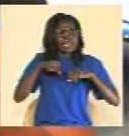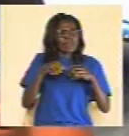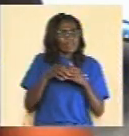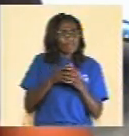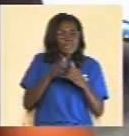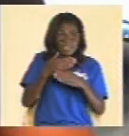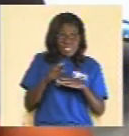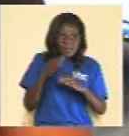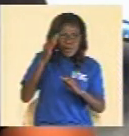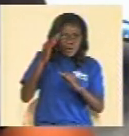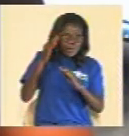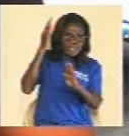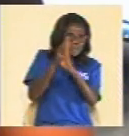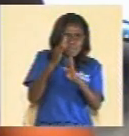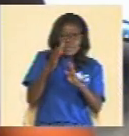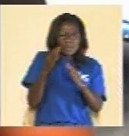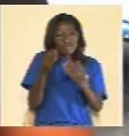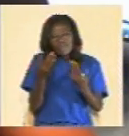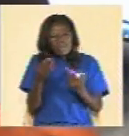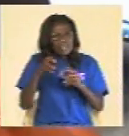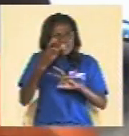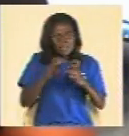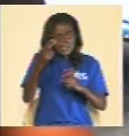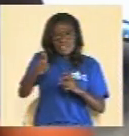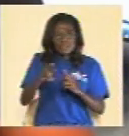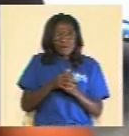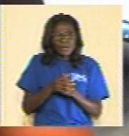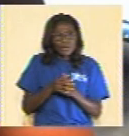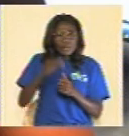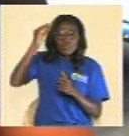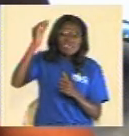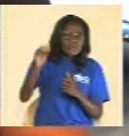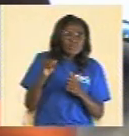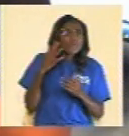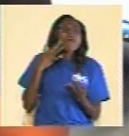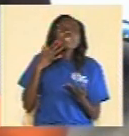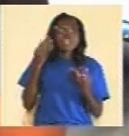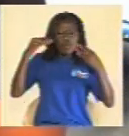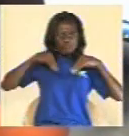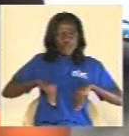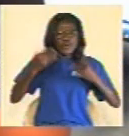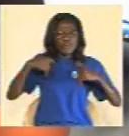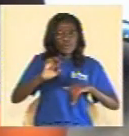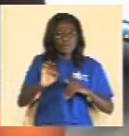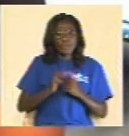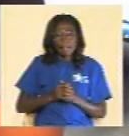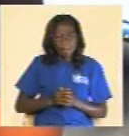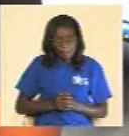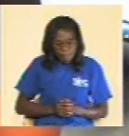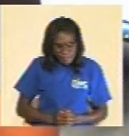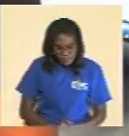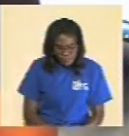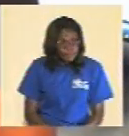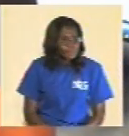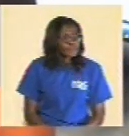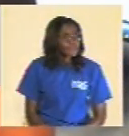Leprosy is not for specific people, it's for all of us. So you don't know when is your time. And the other thing is